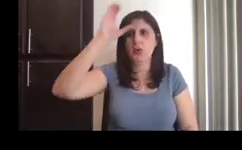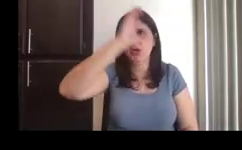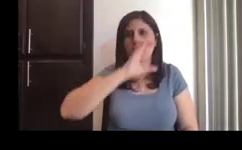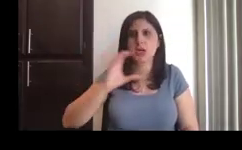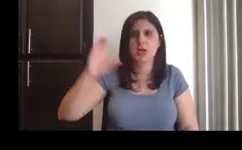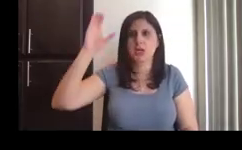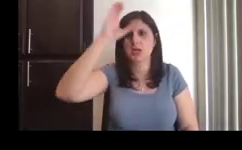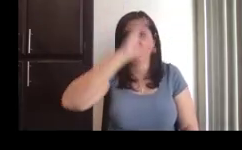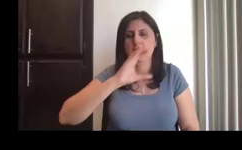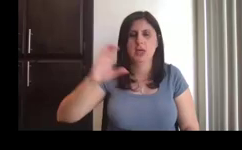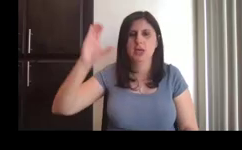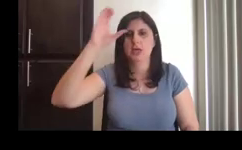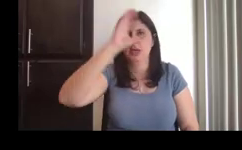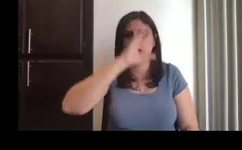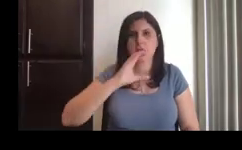Look for.